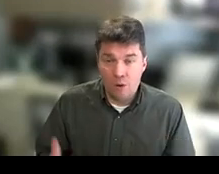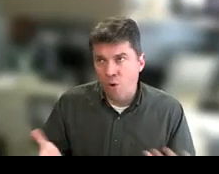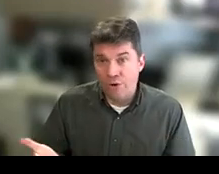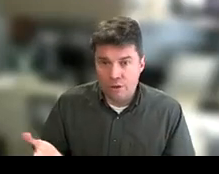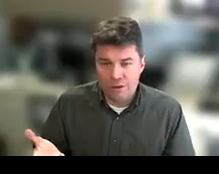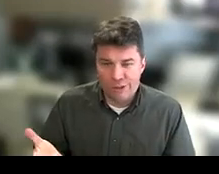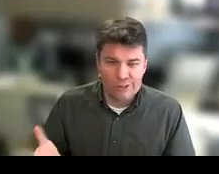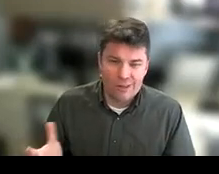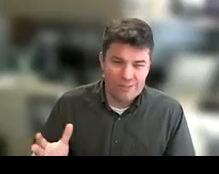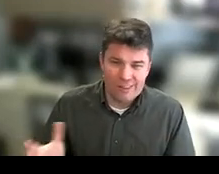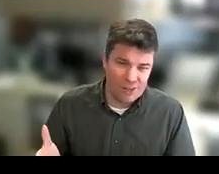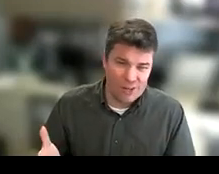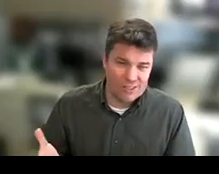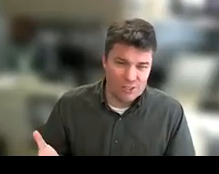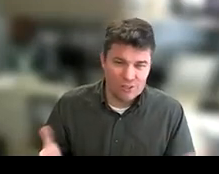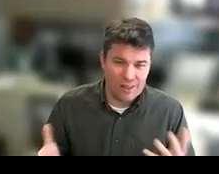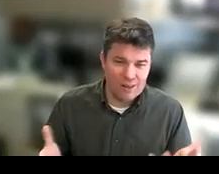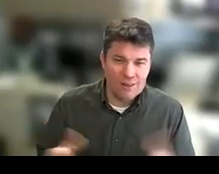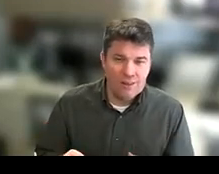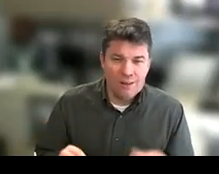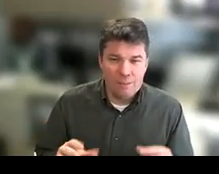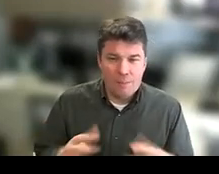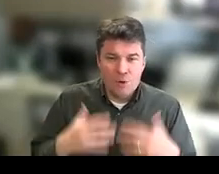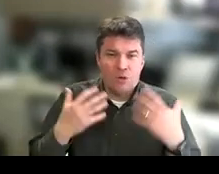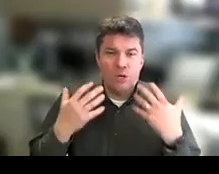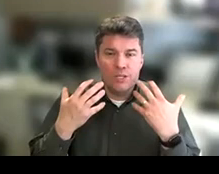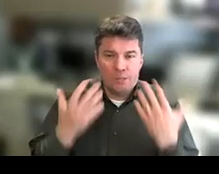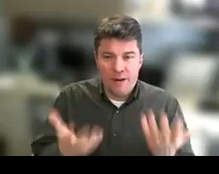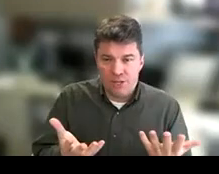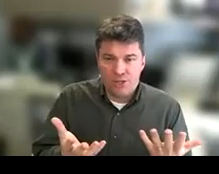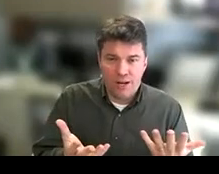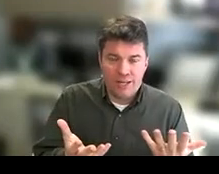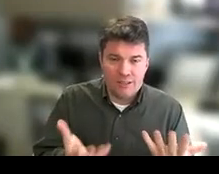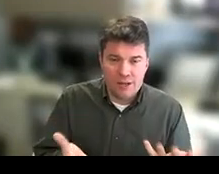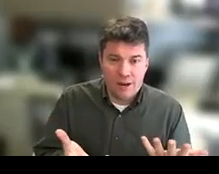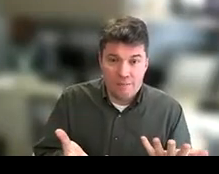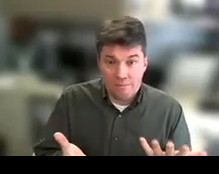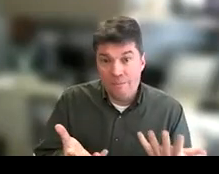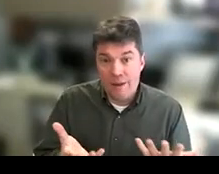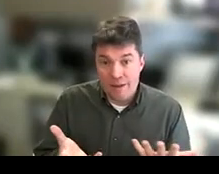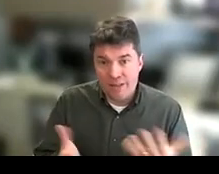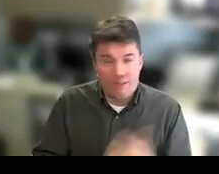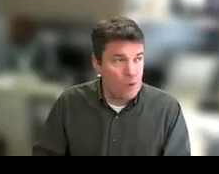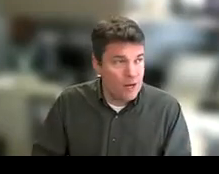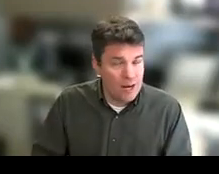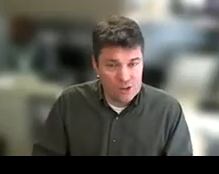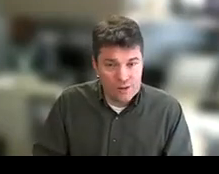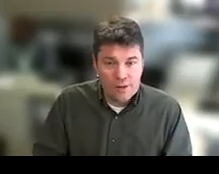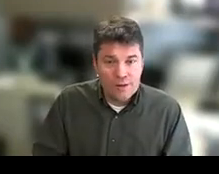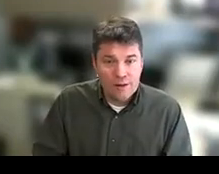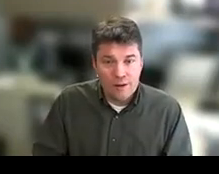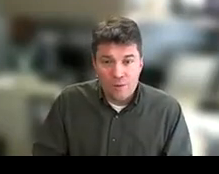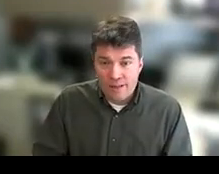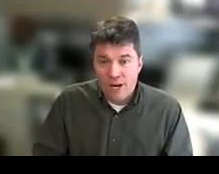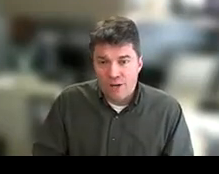of an oral culture, if there is such a thing. People who use speech as a main method of